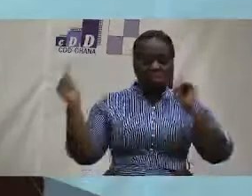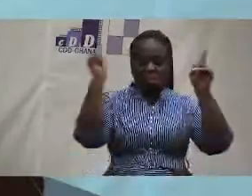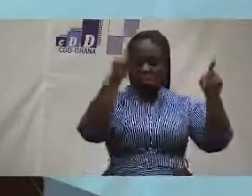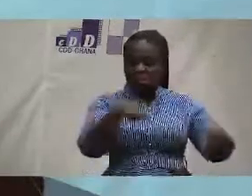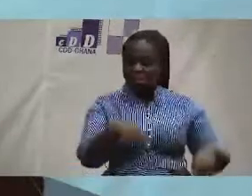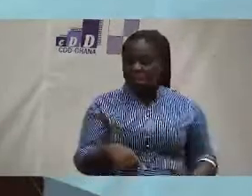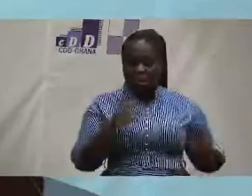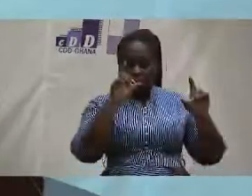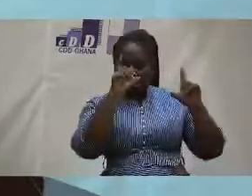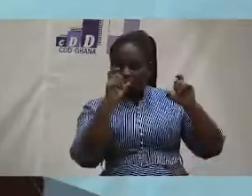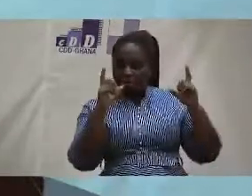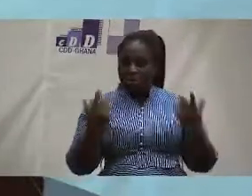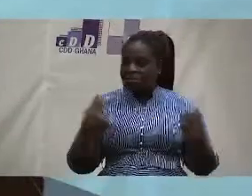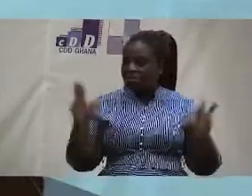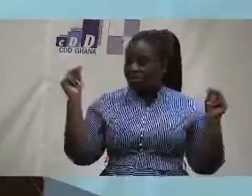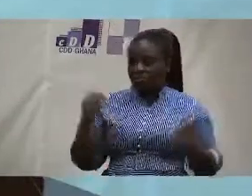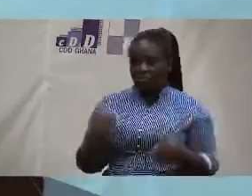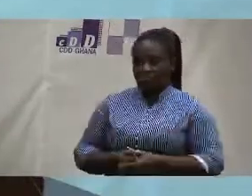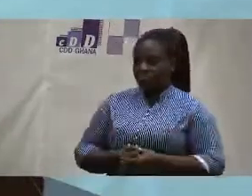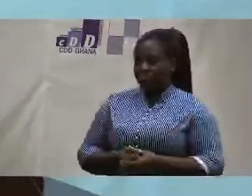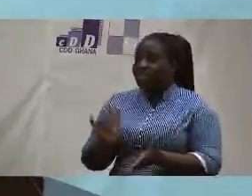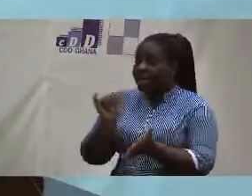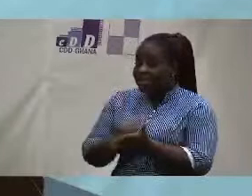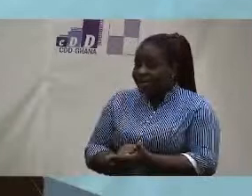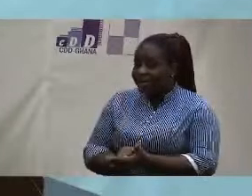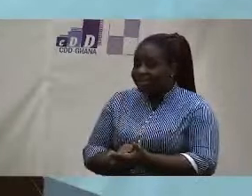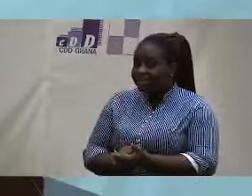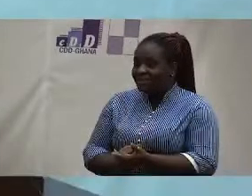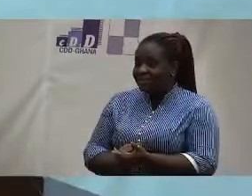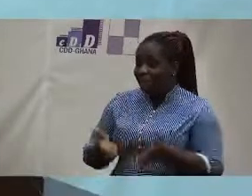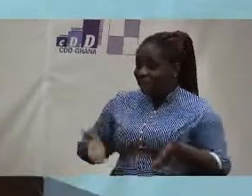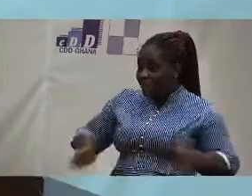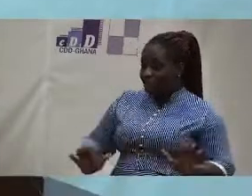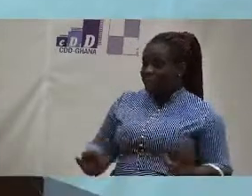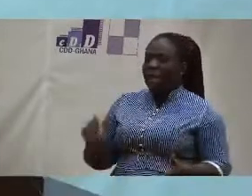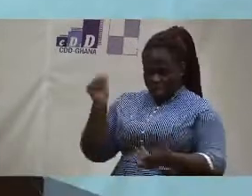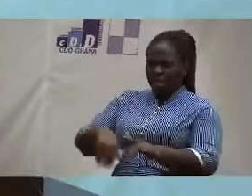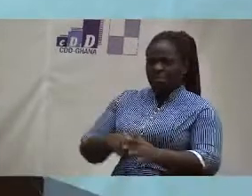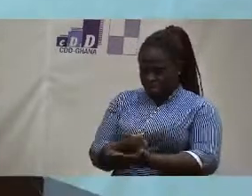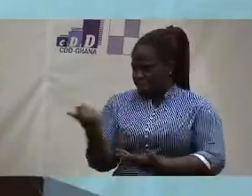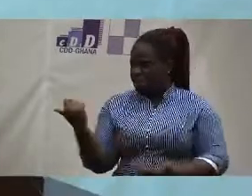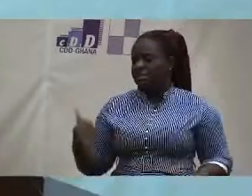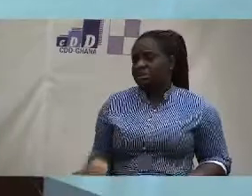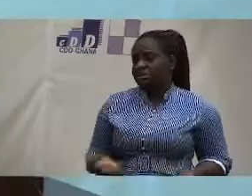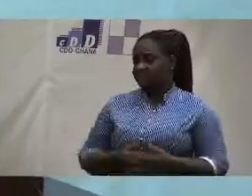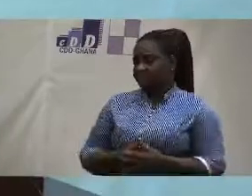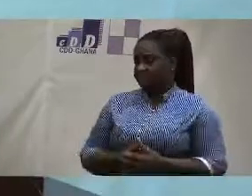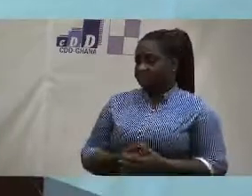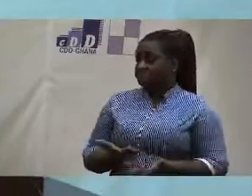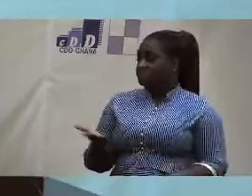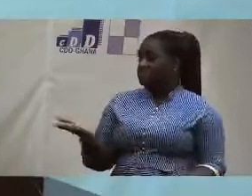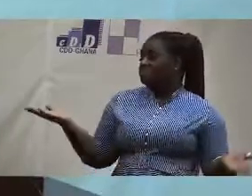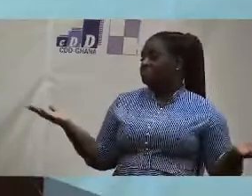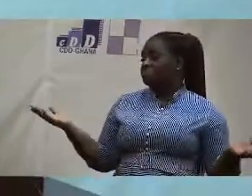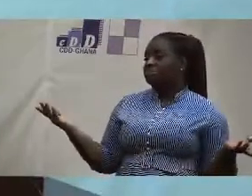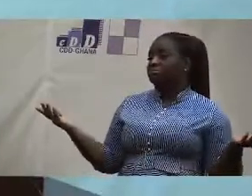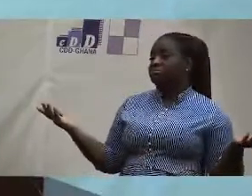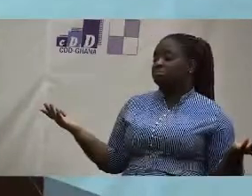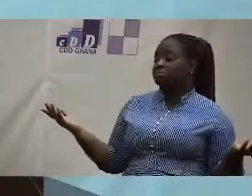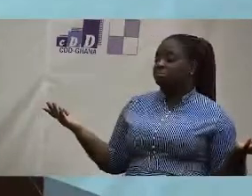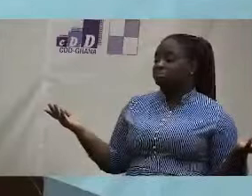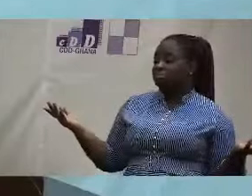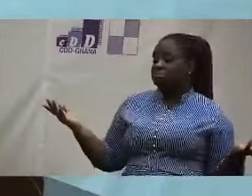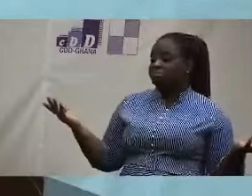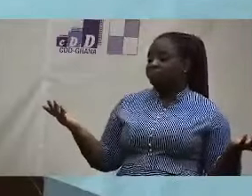to Gaza, to go to many places. And that permission can actually be rejected. And there you are going to service